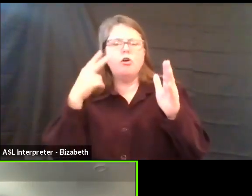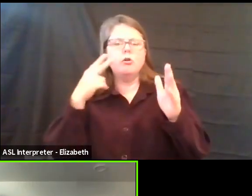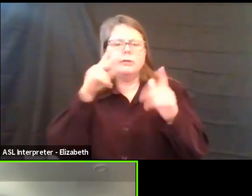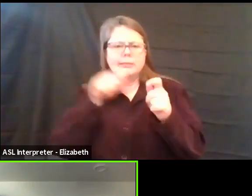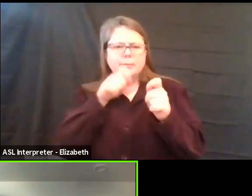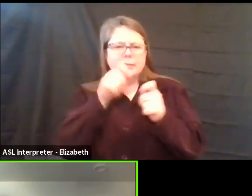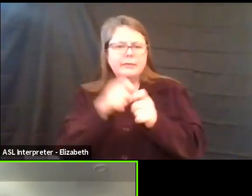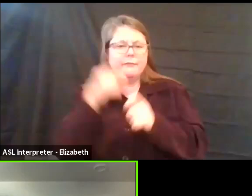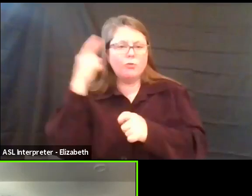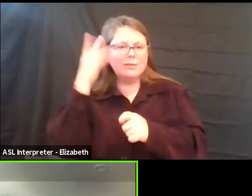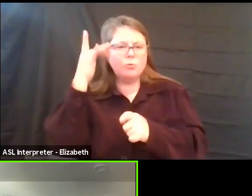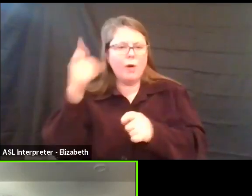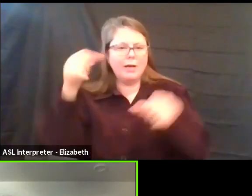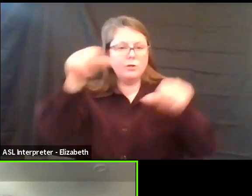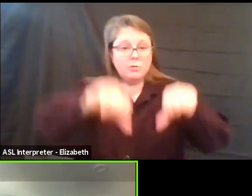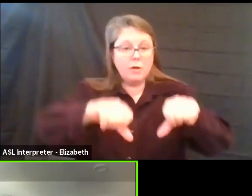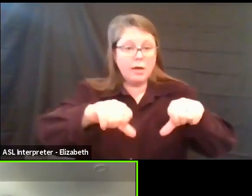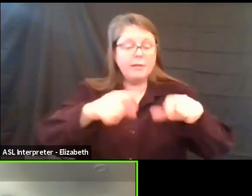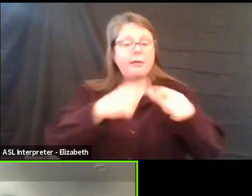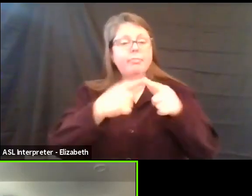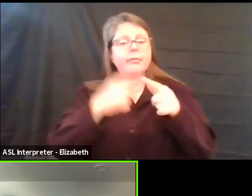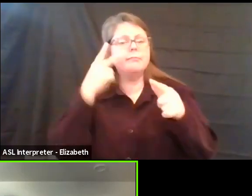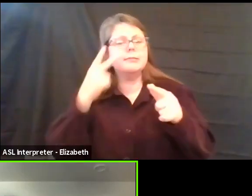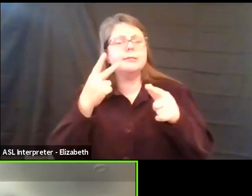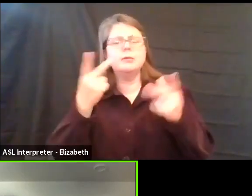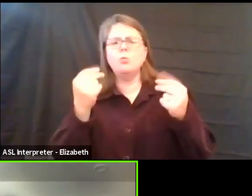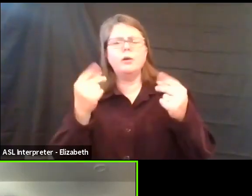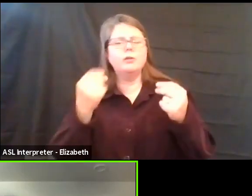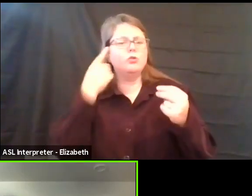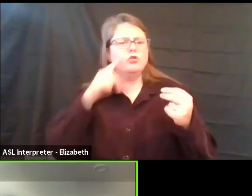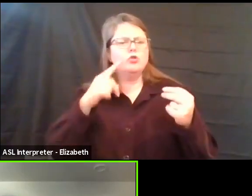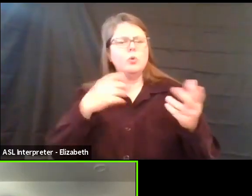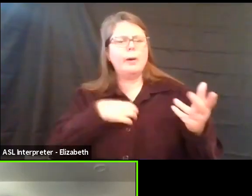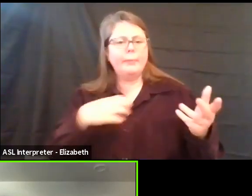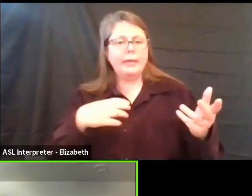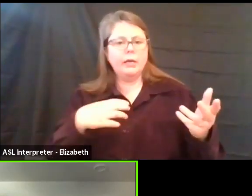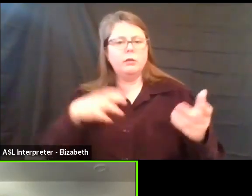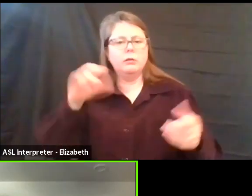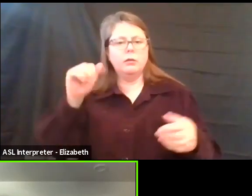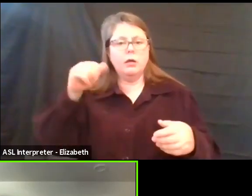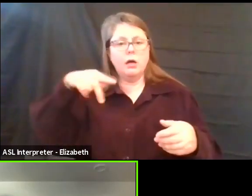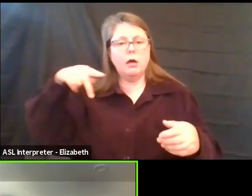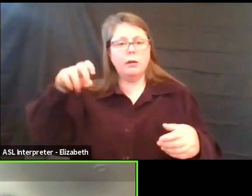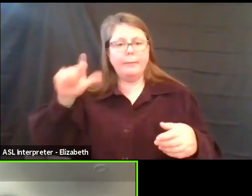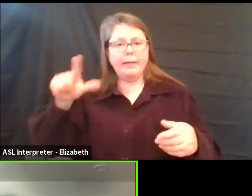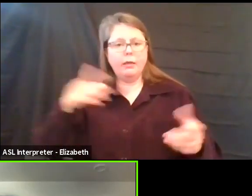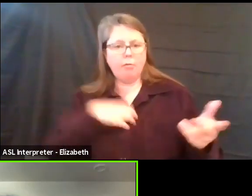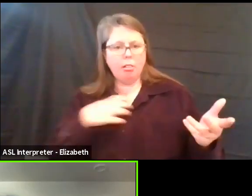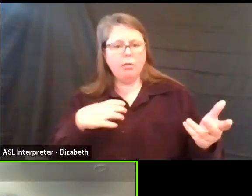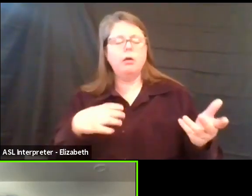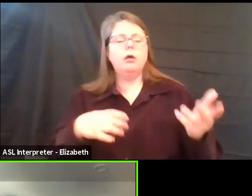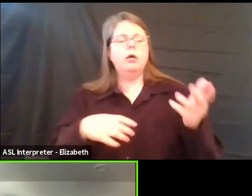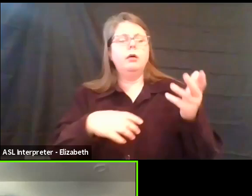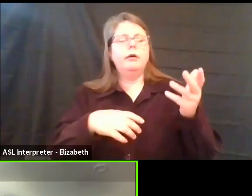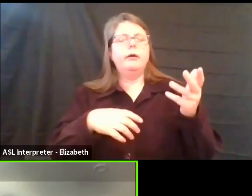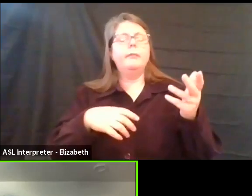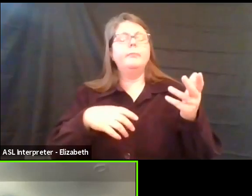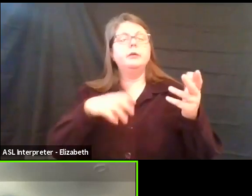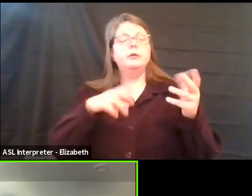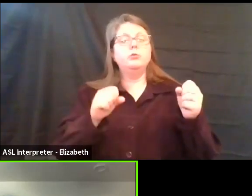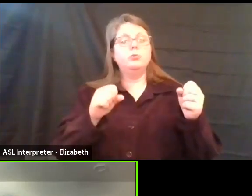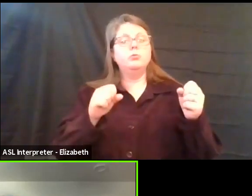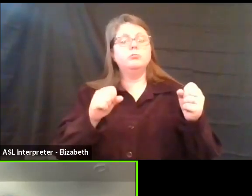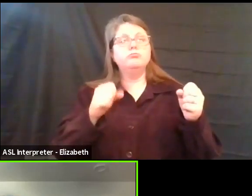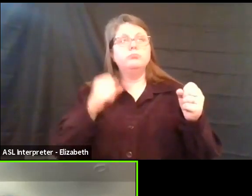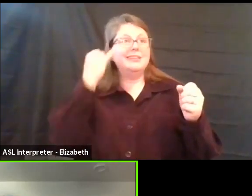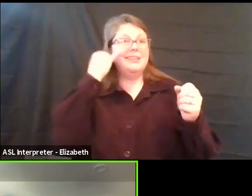to appeal. If there isn't specific information on why you were denied, you can call the FEMA helpline. I did put